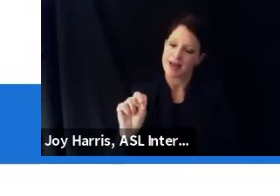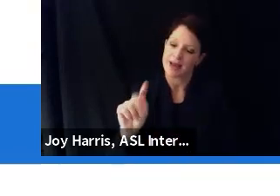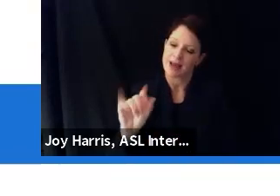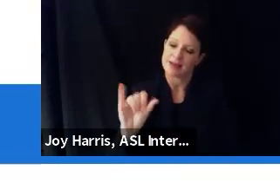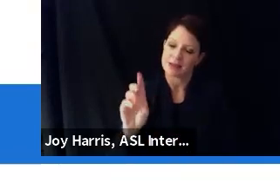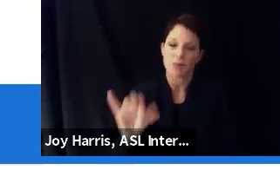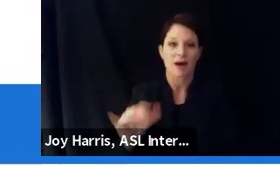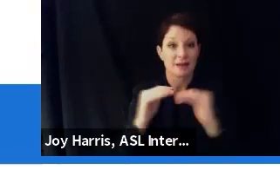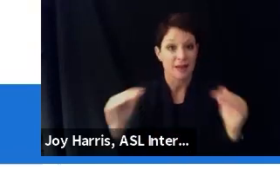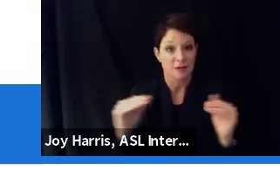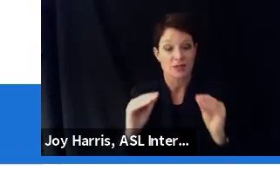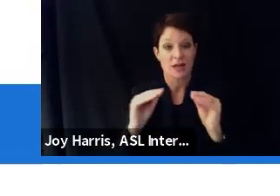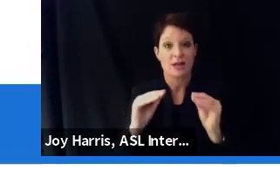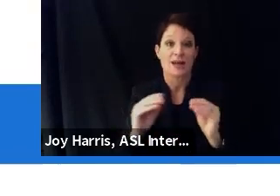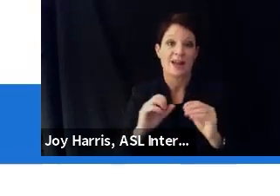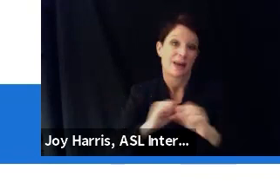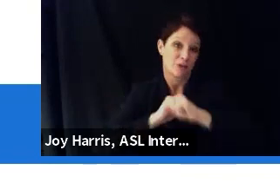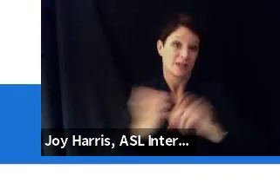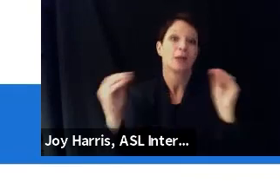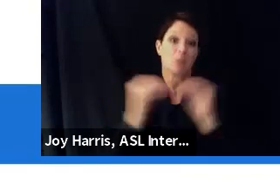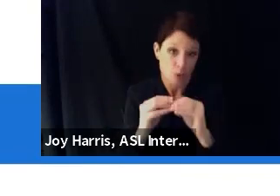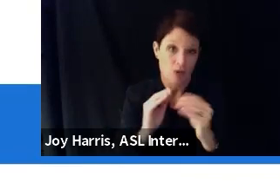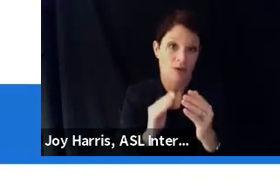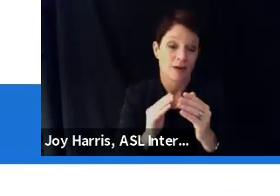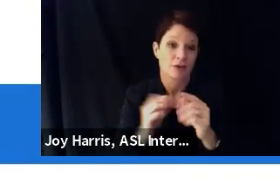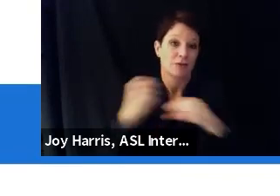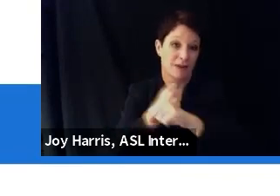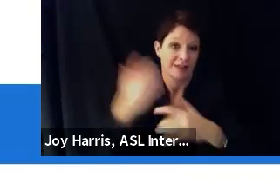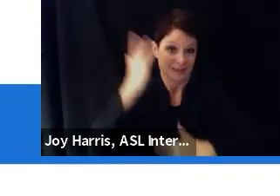protect more against disease.